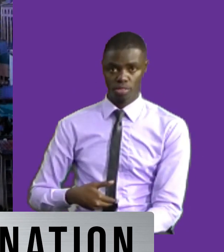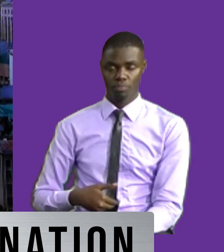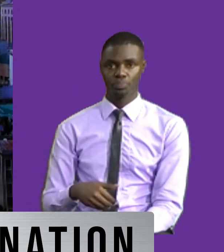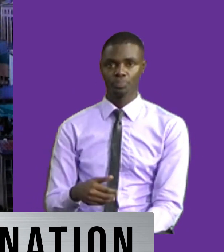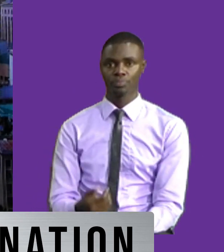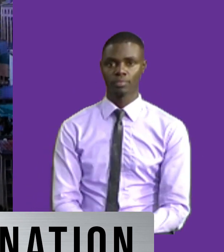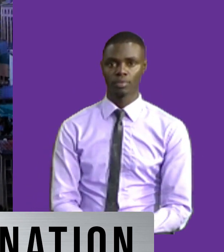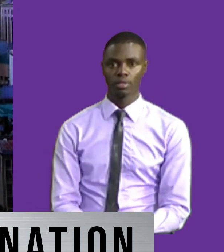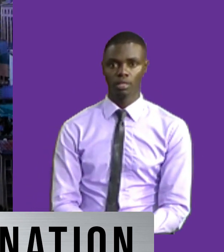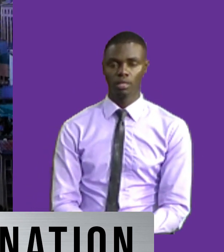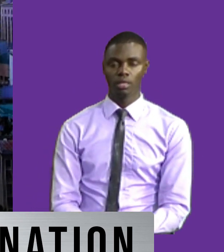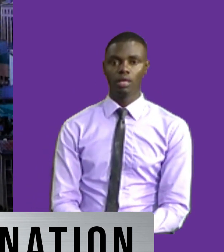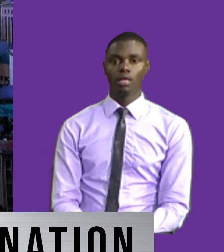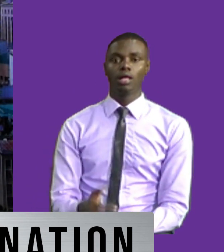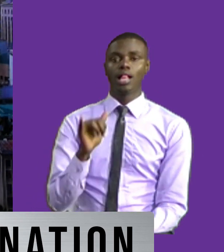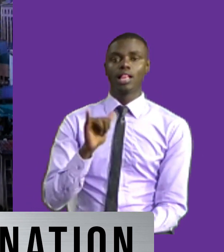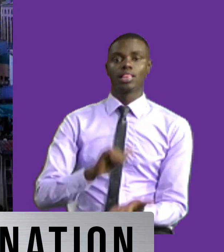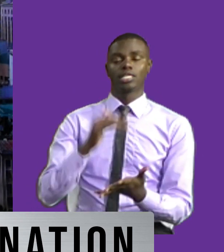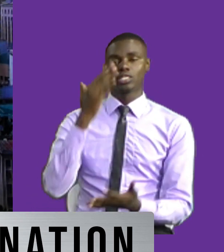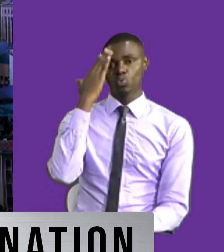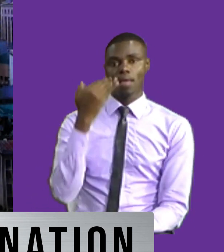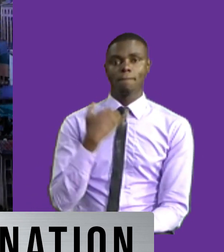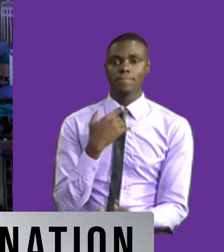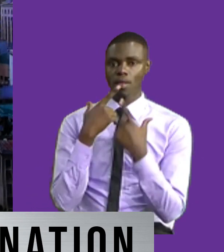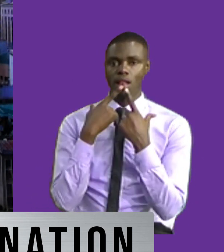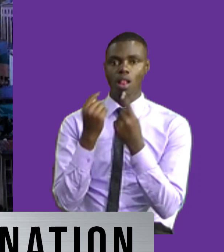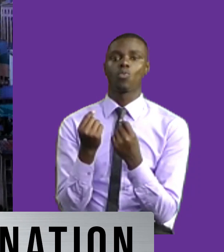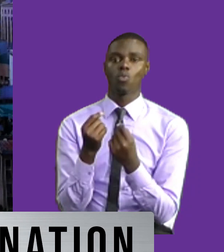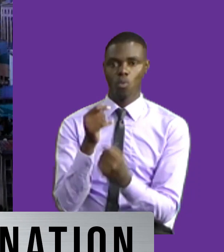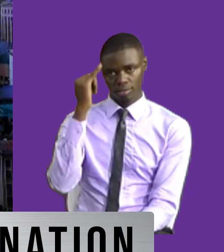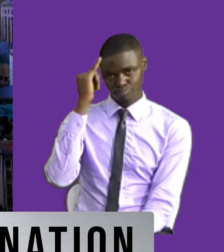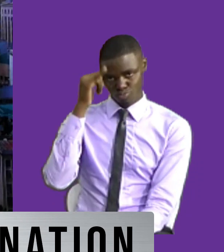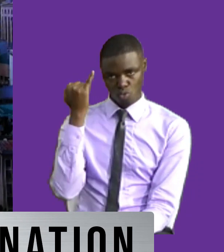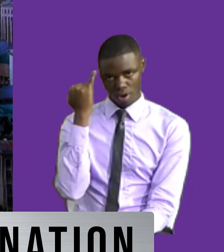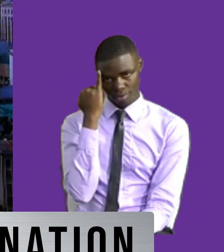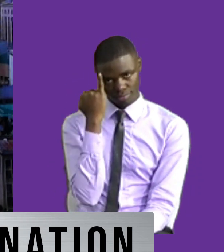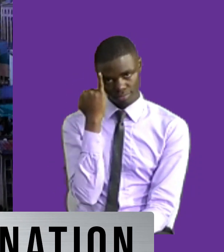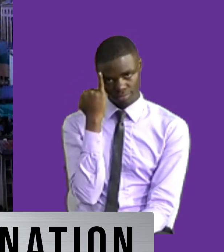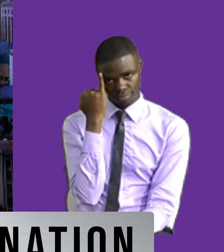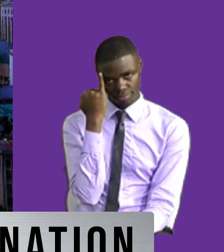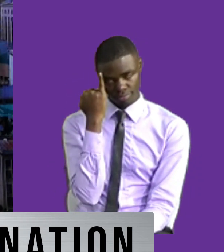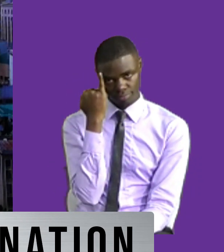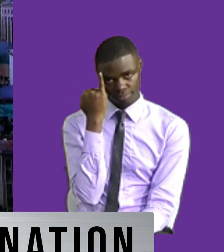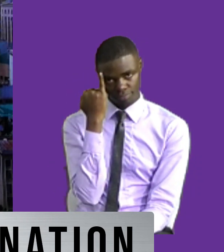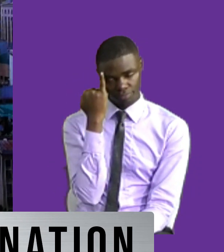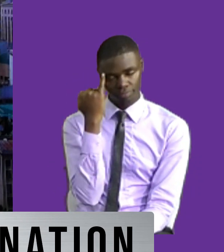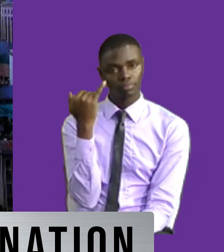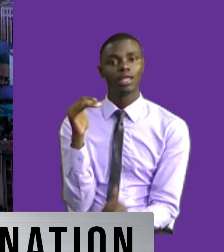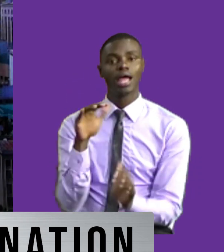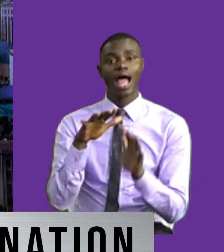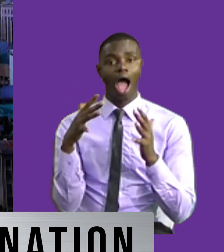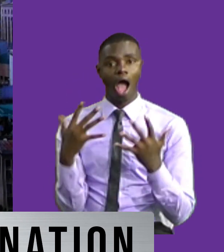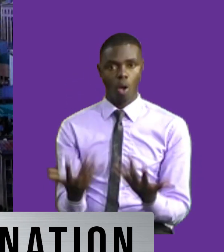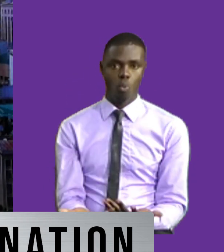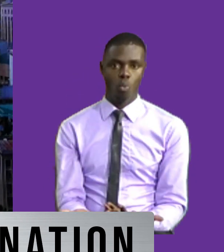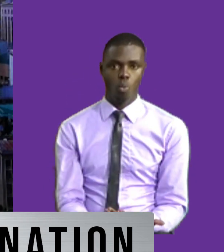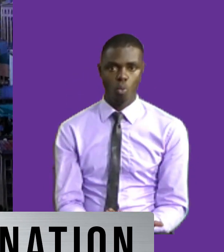And that's why I'm telling you, Jonah, we the way we've